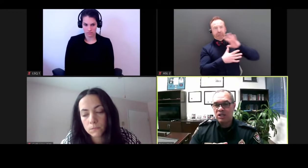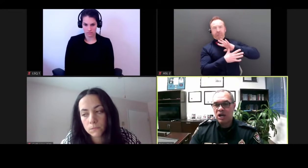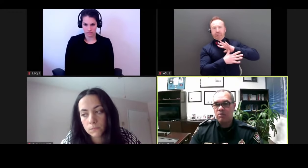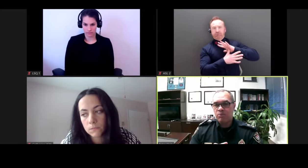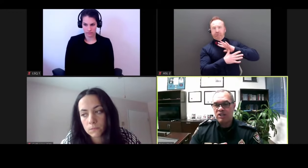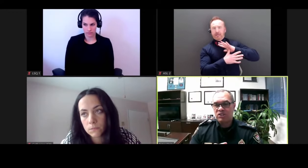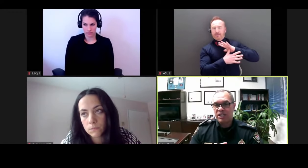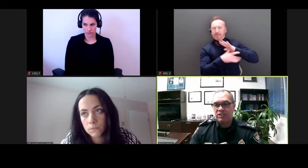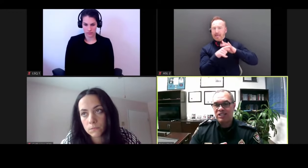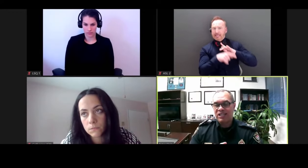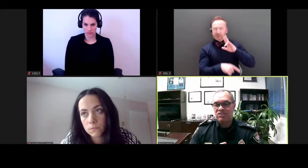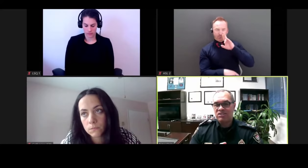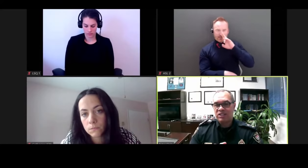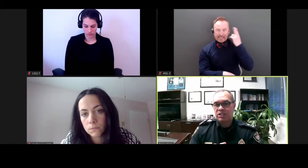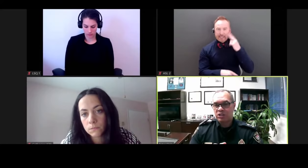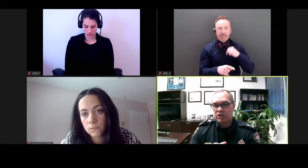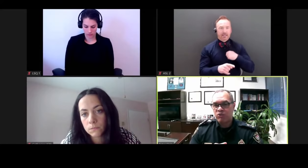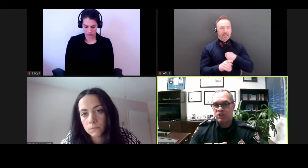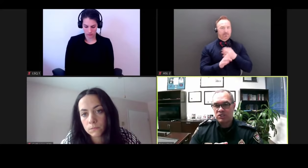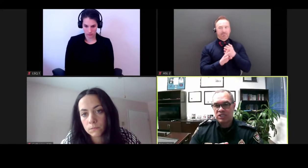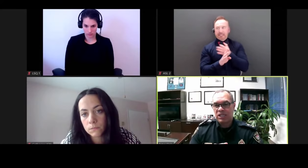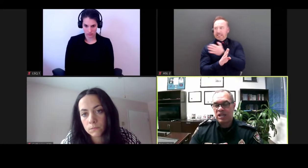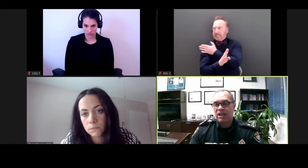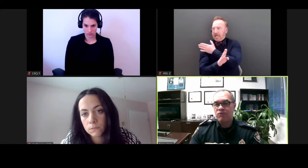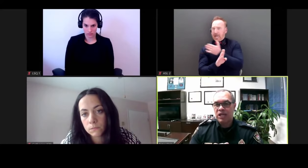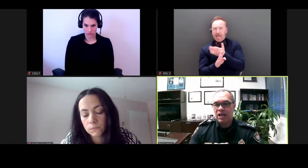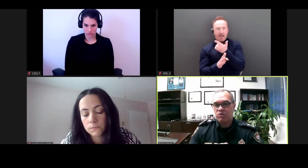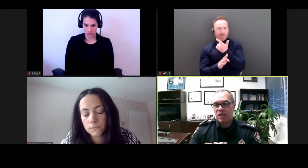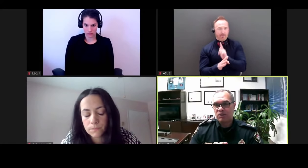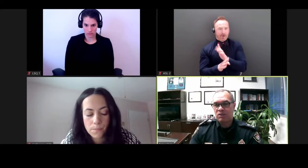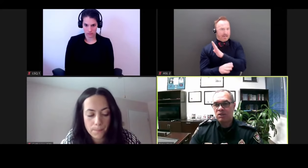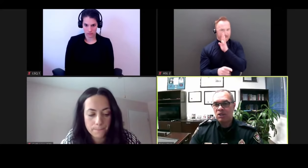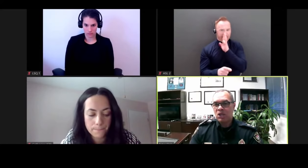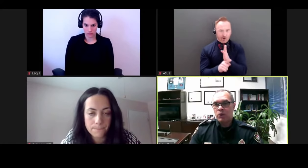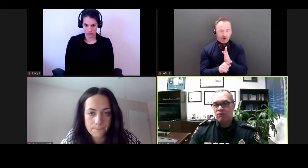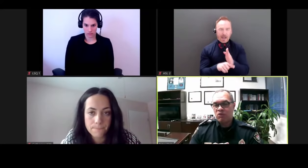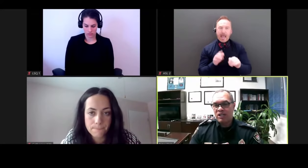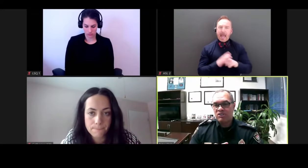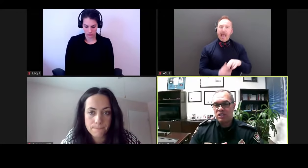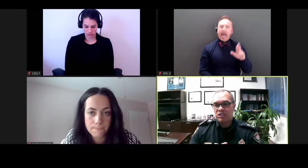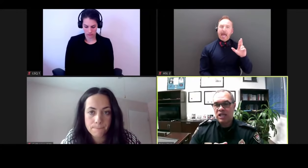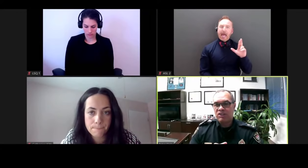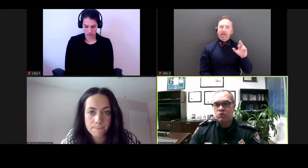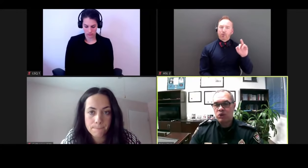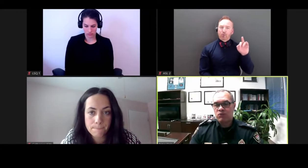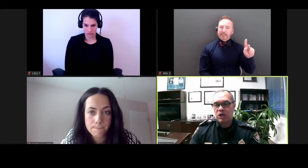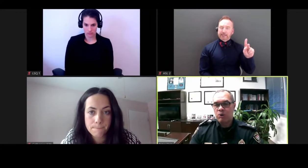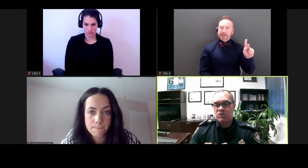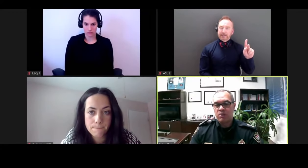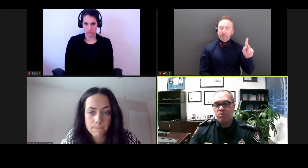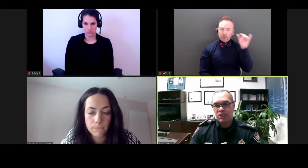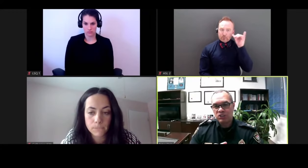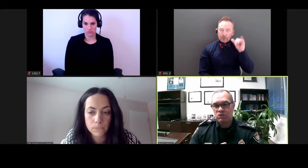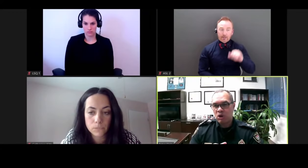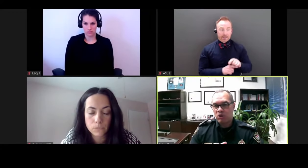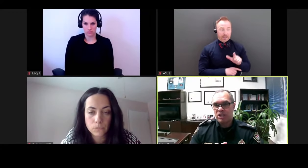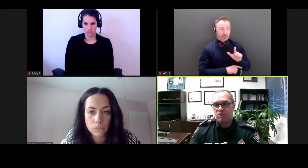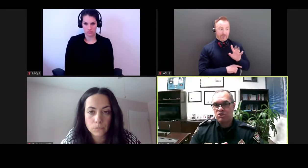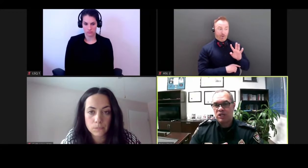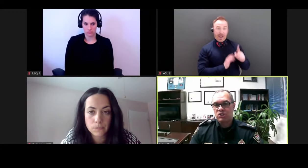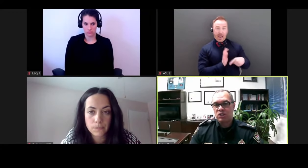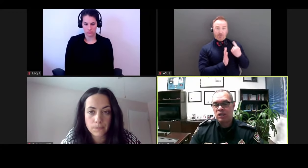unique, unprecedented, and singularly risky in every aspect. We have already seen in the last 24 hours that a much